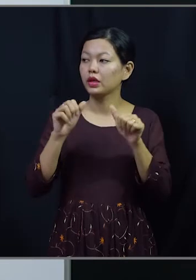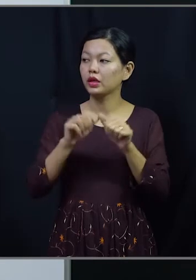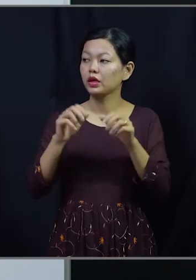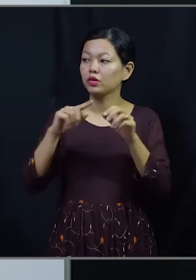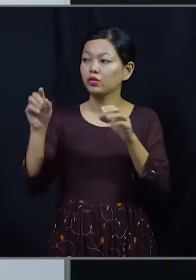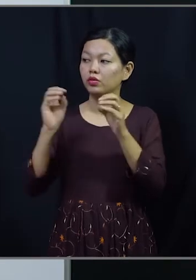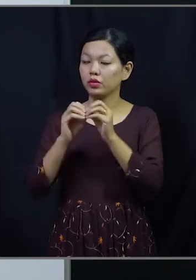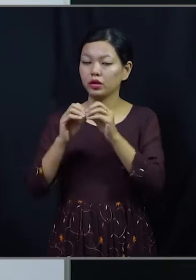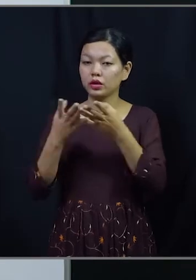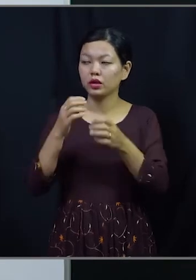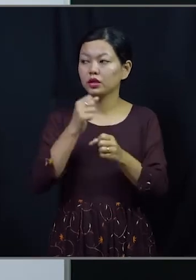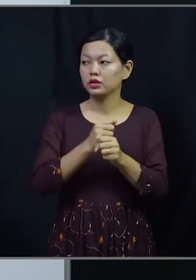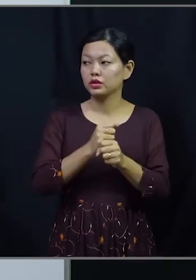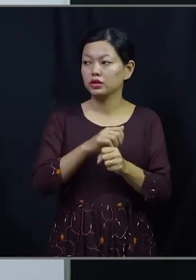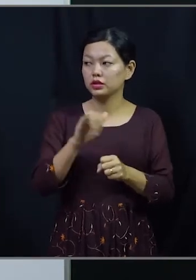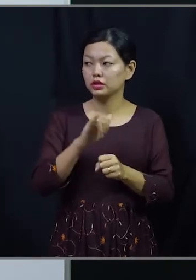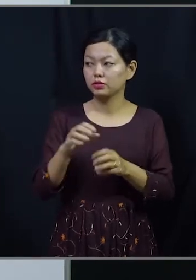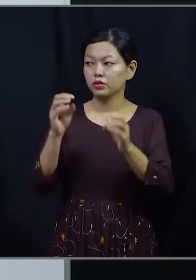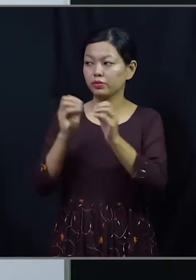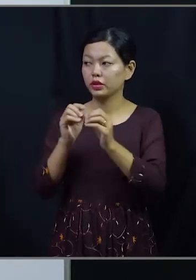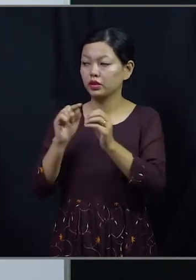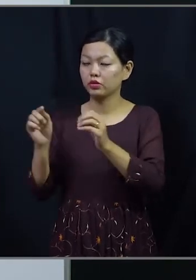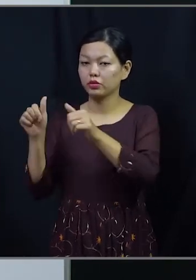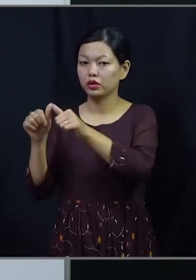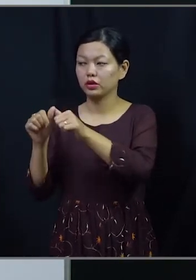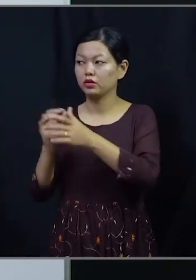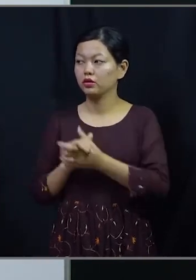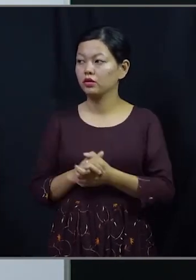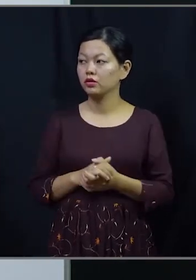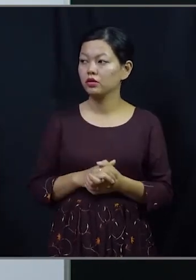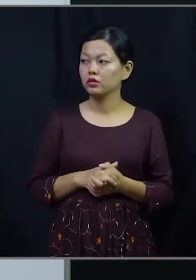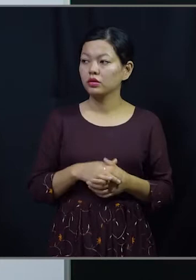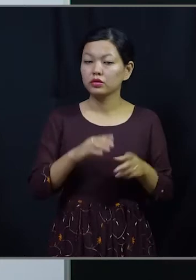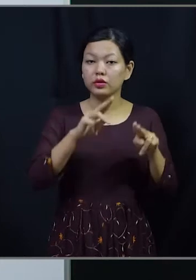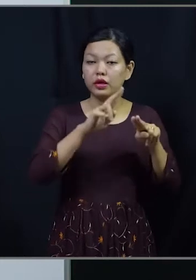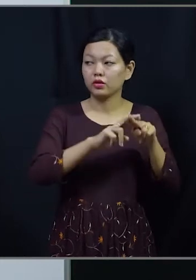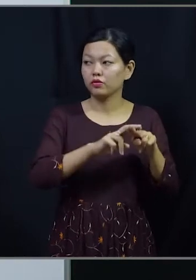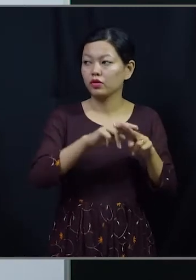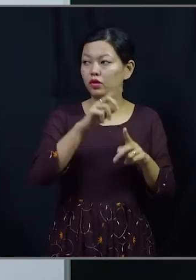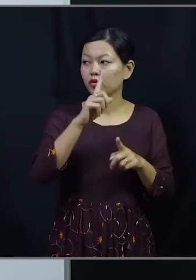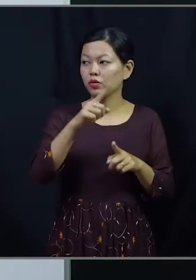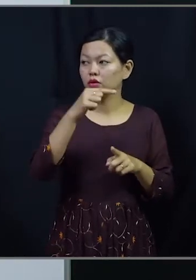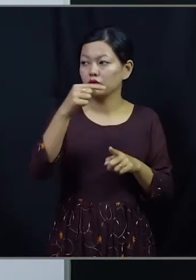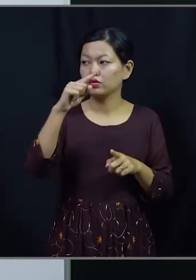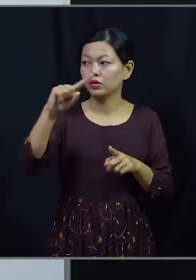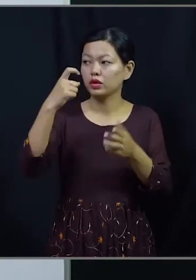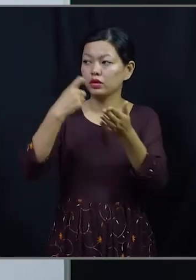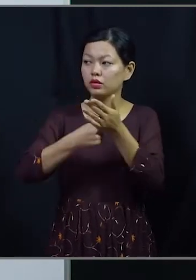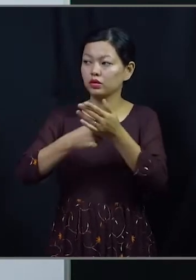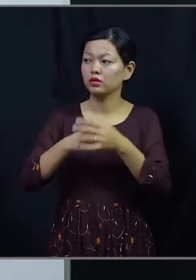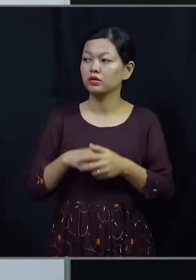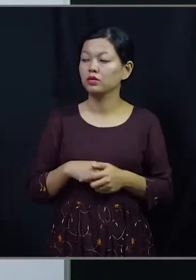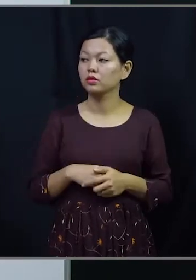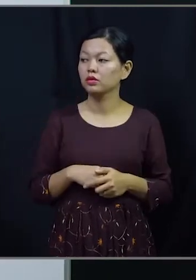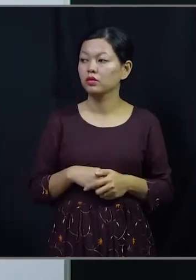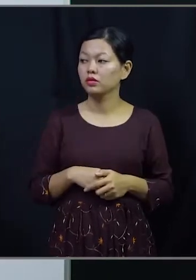right? And f is one-to-one and onto. This is important condition. Then A has